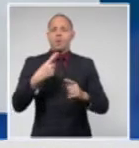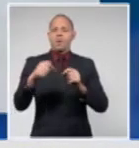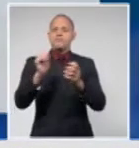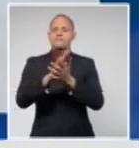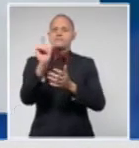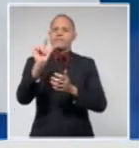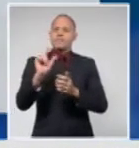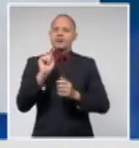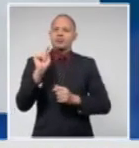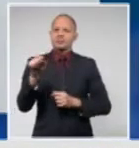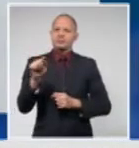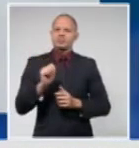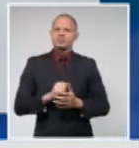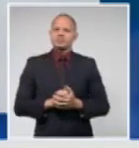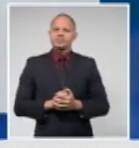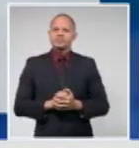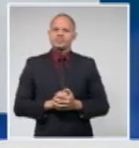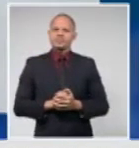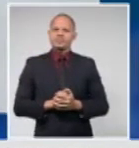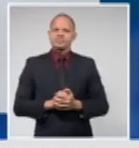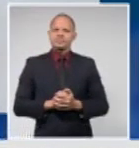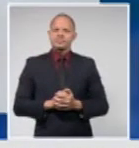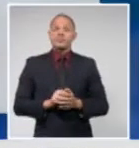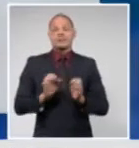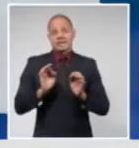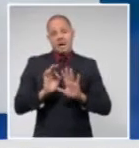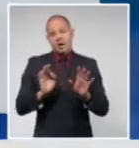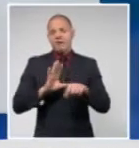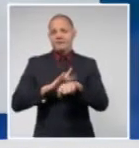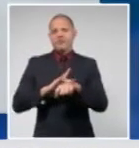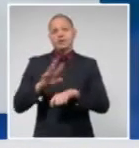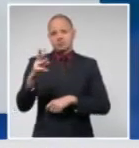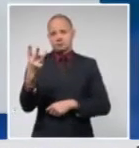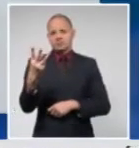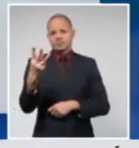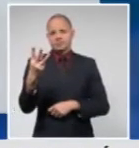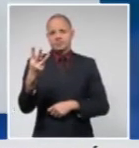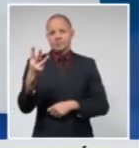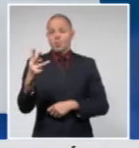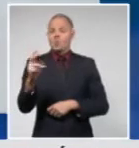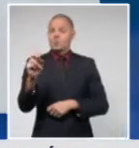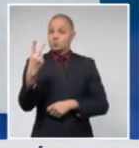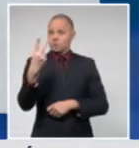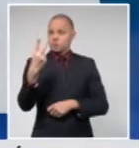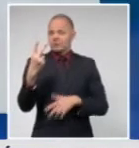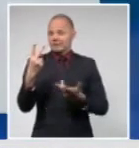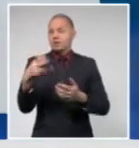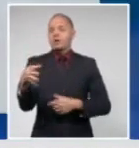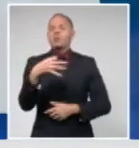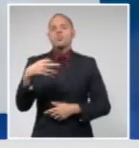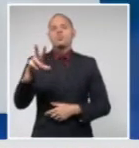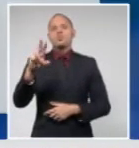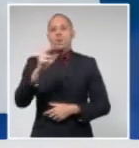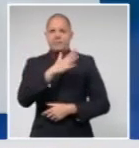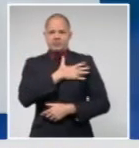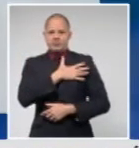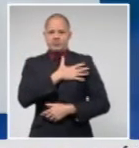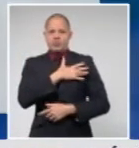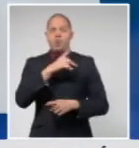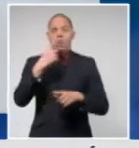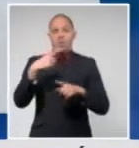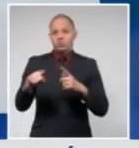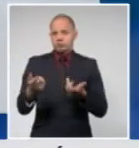Havana belong to the municipalities of 10 de Octubre with 4, Centro